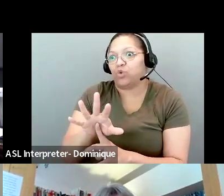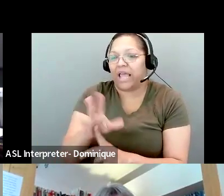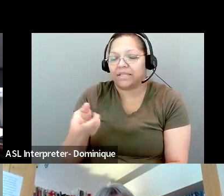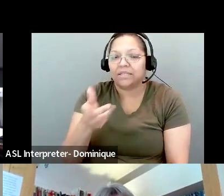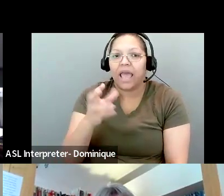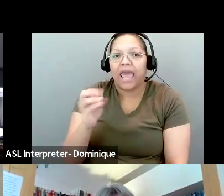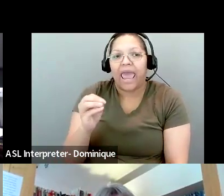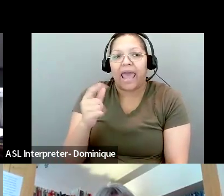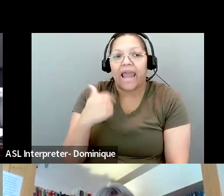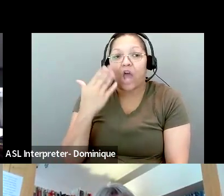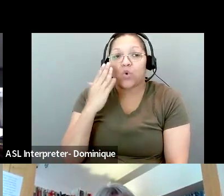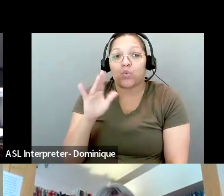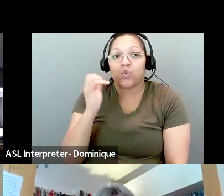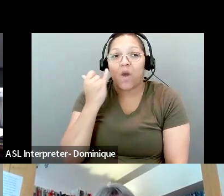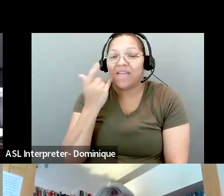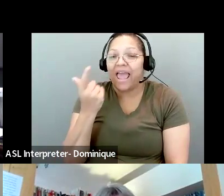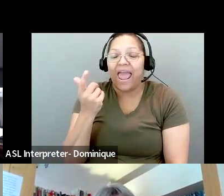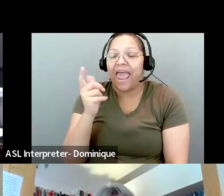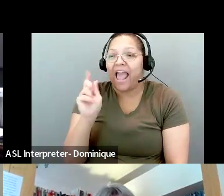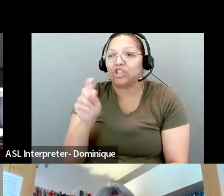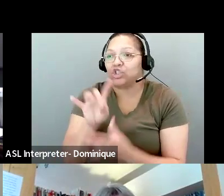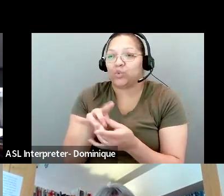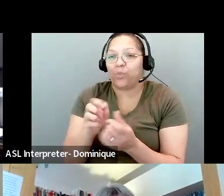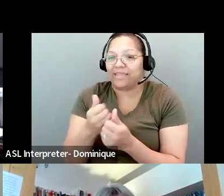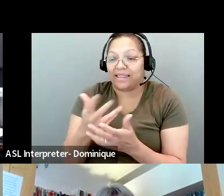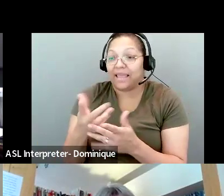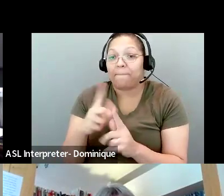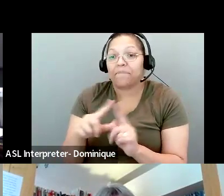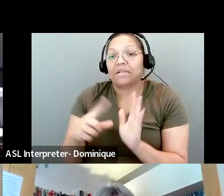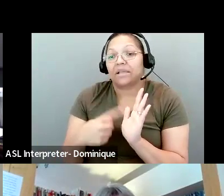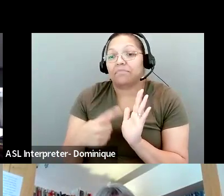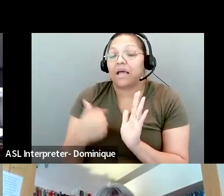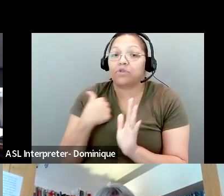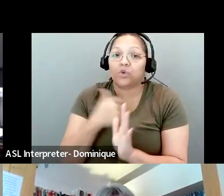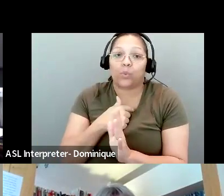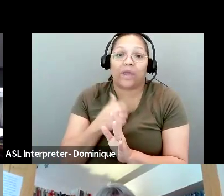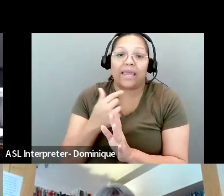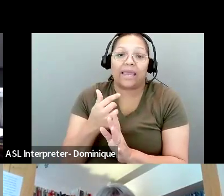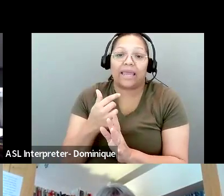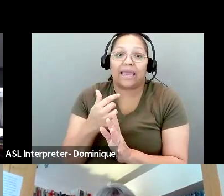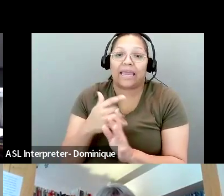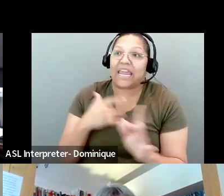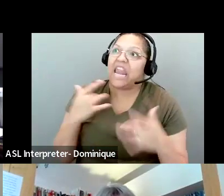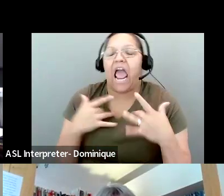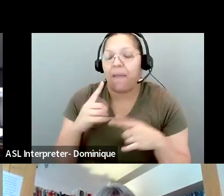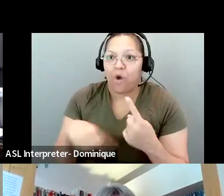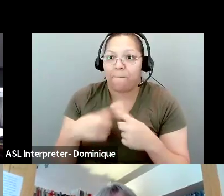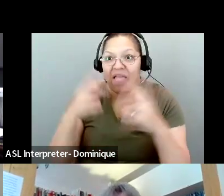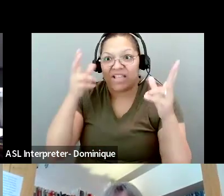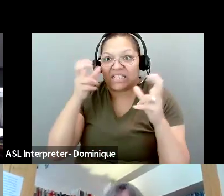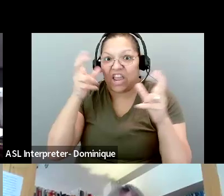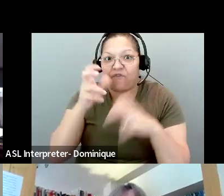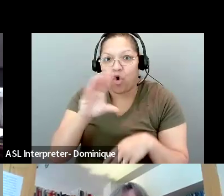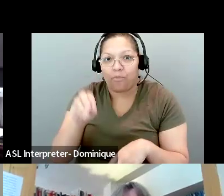has anything to do with anything. It just occurs to me that sometimes we get like so hyper about these evil corporations and they're